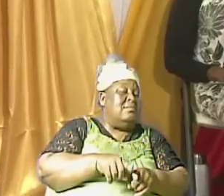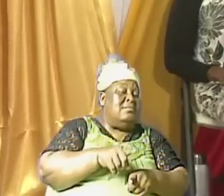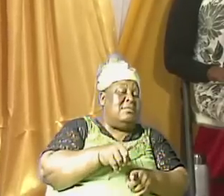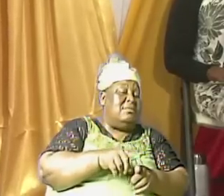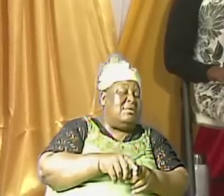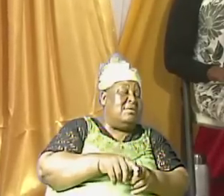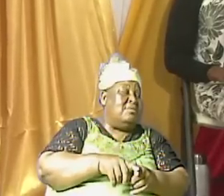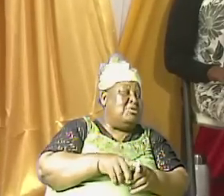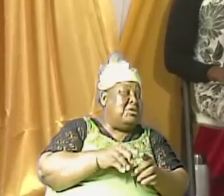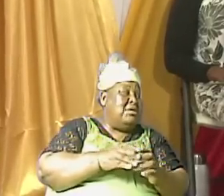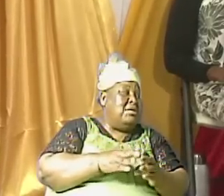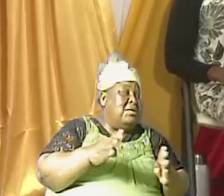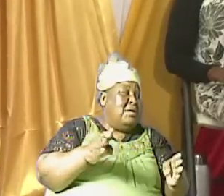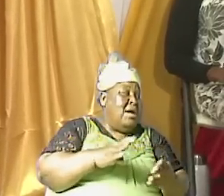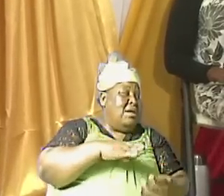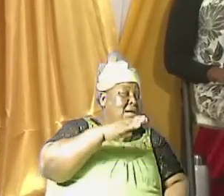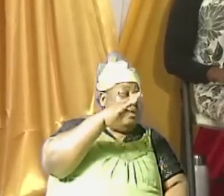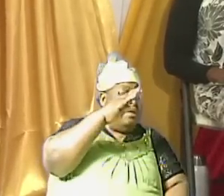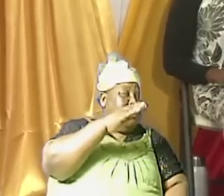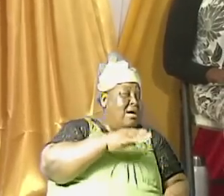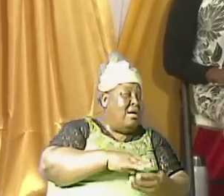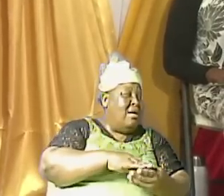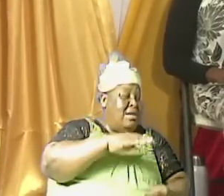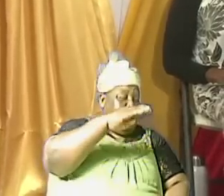is that we have become too individualistic